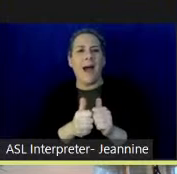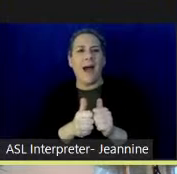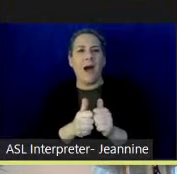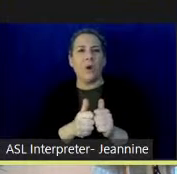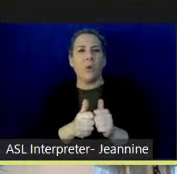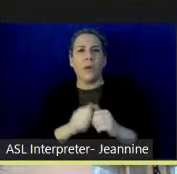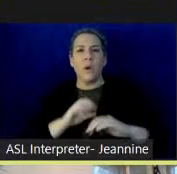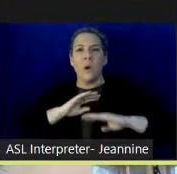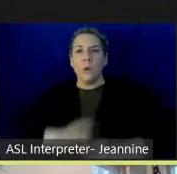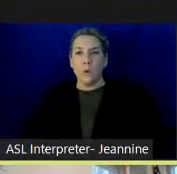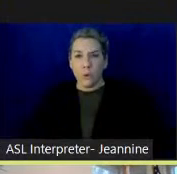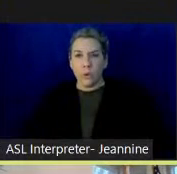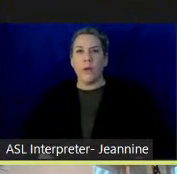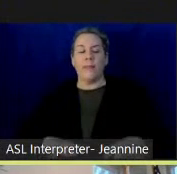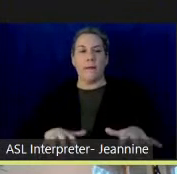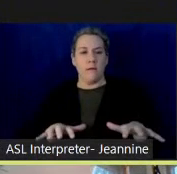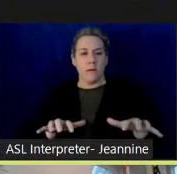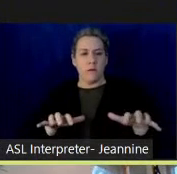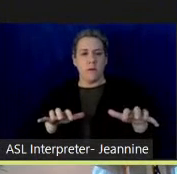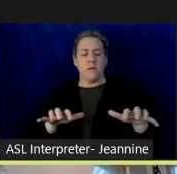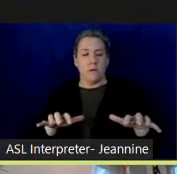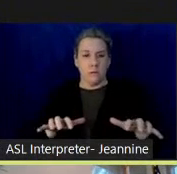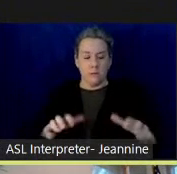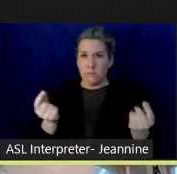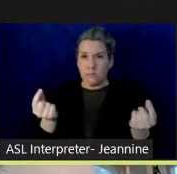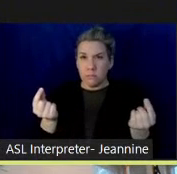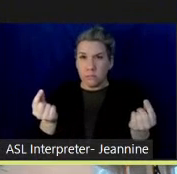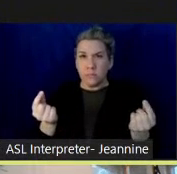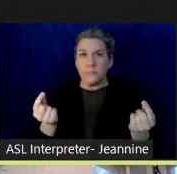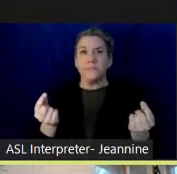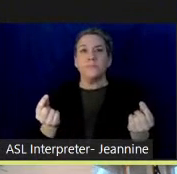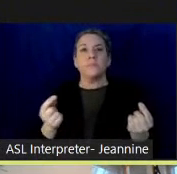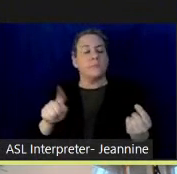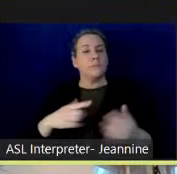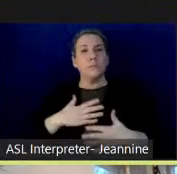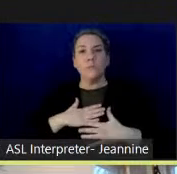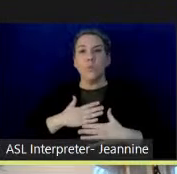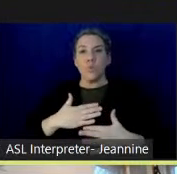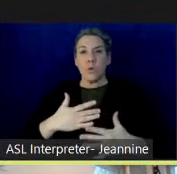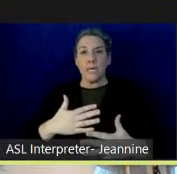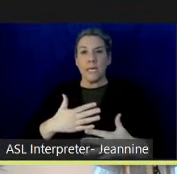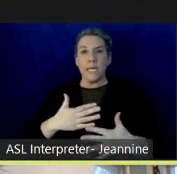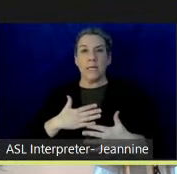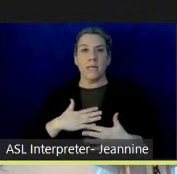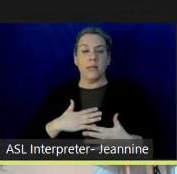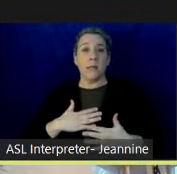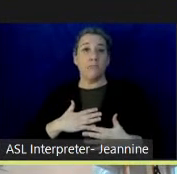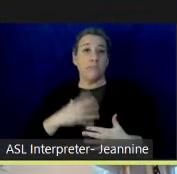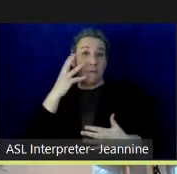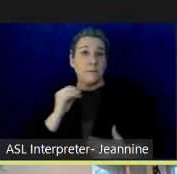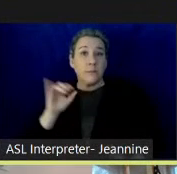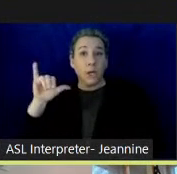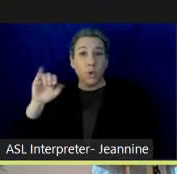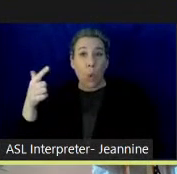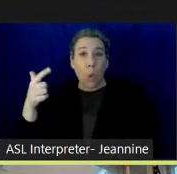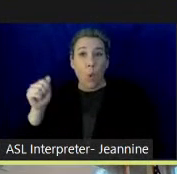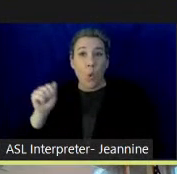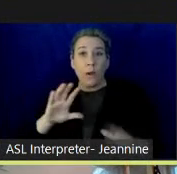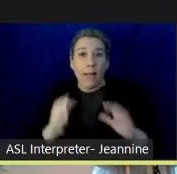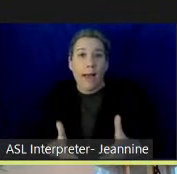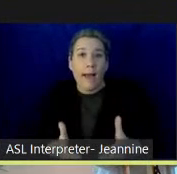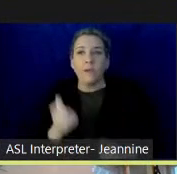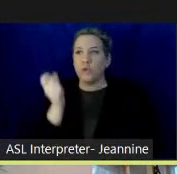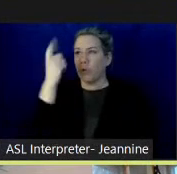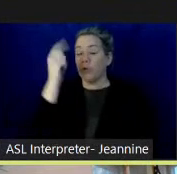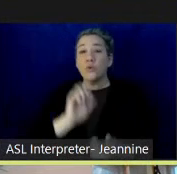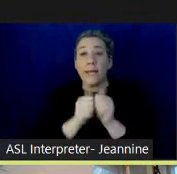that fear that sets in? What I can tell you to do is just to breathe. If you've ever taken a yoga class, or you understand sports